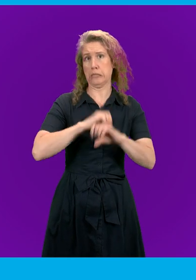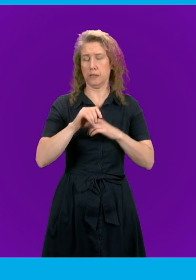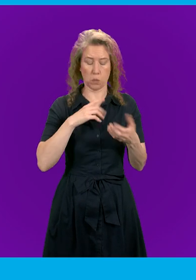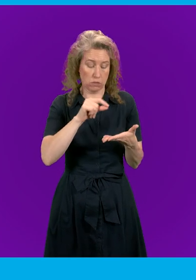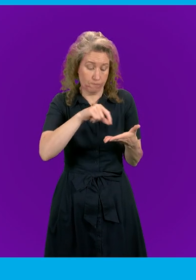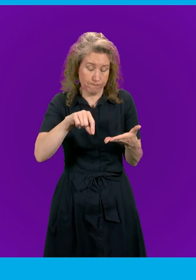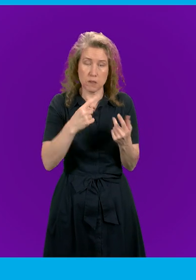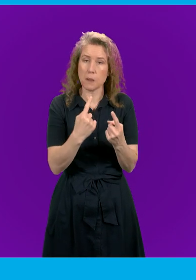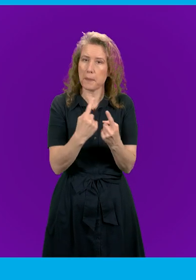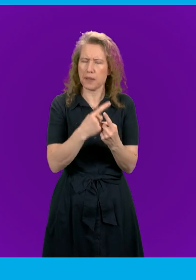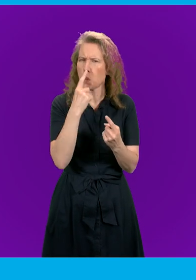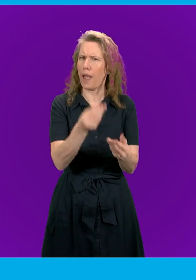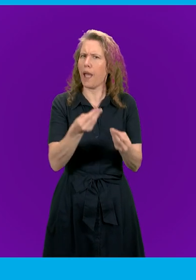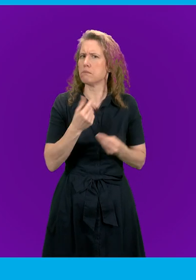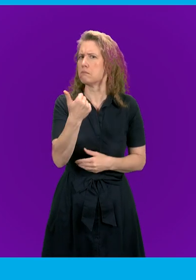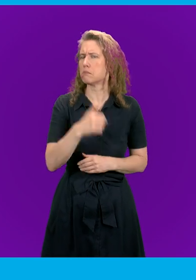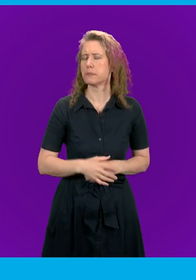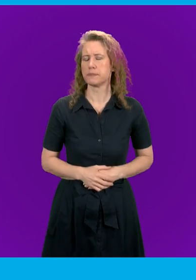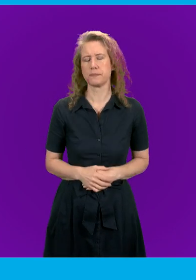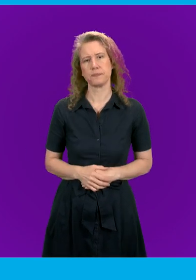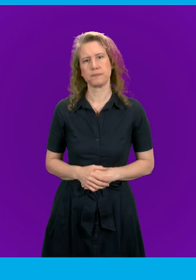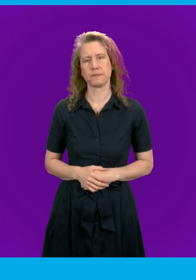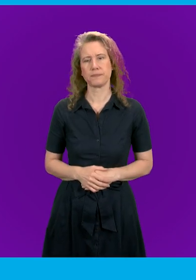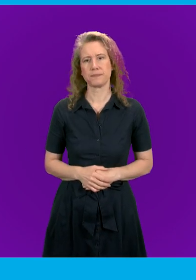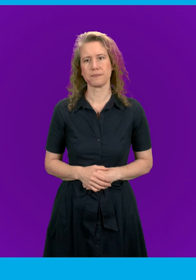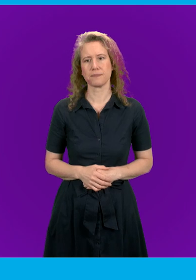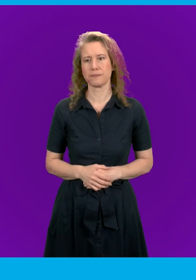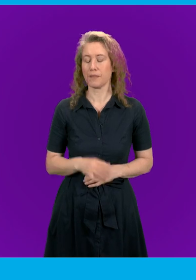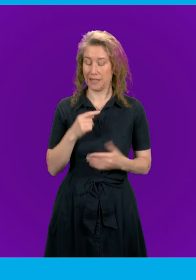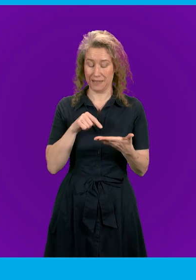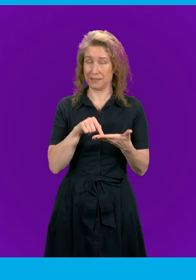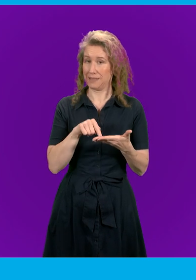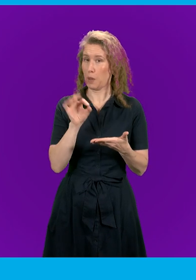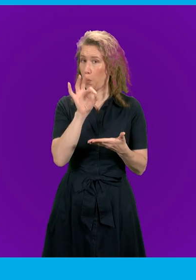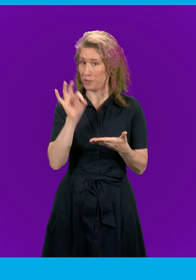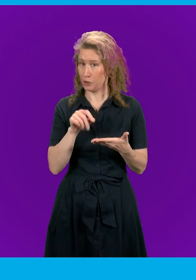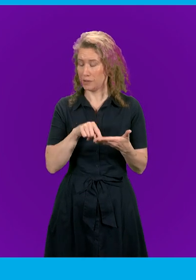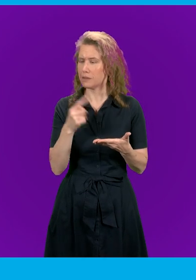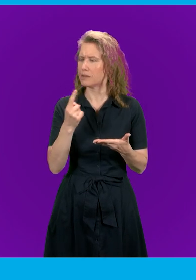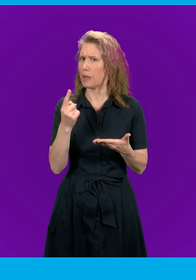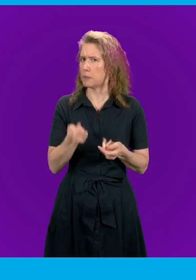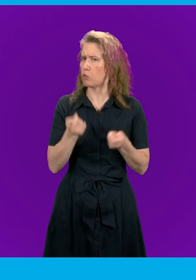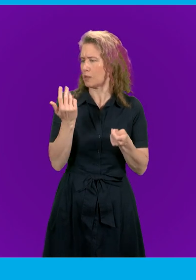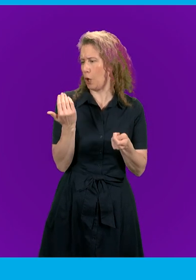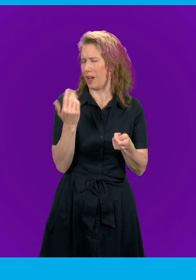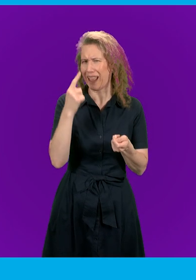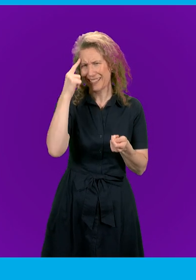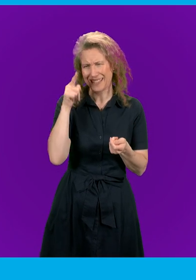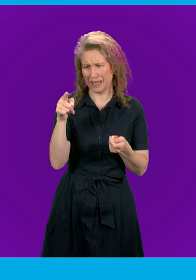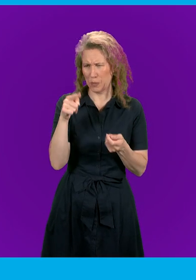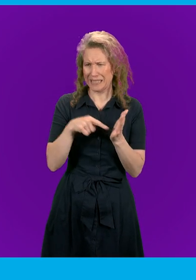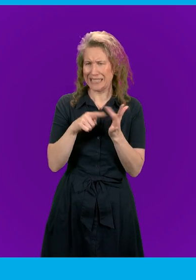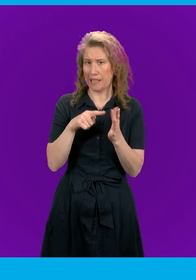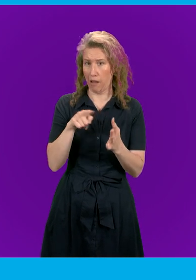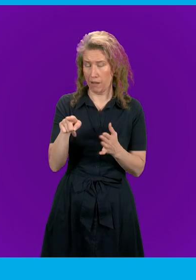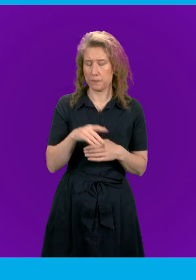write feedback or comment on these, you can do. I think this is a really interesting one, and somebody touched on it earlier. I think it might have been yourself,